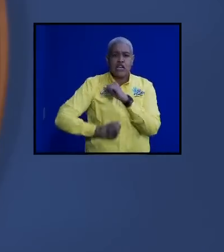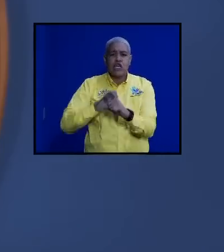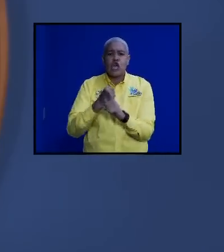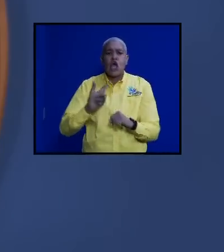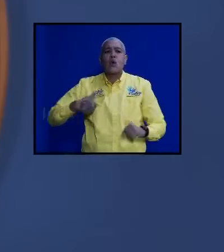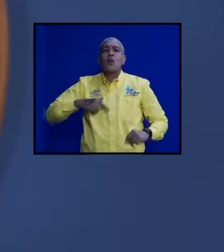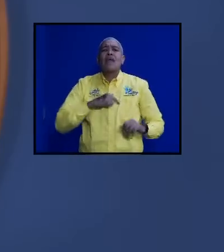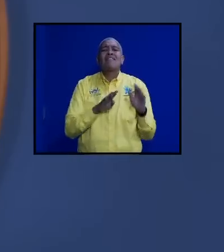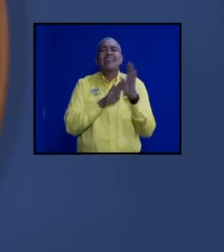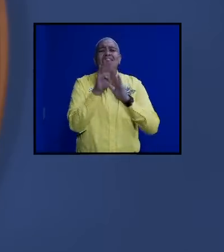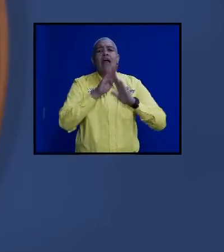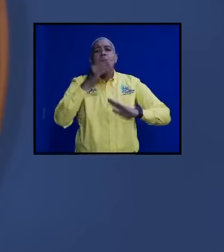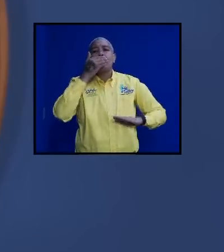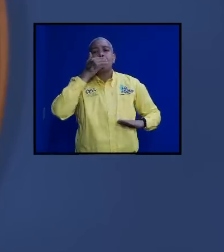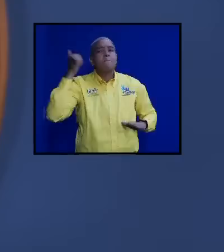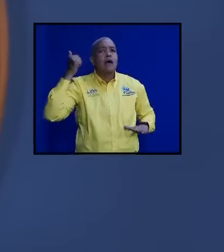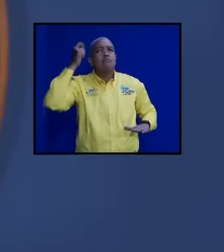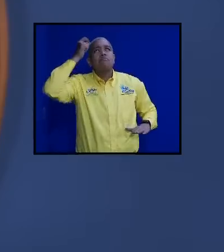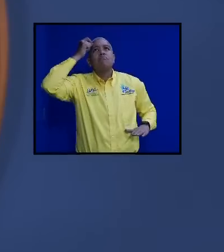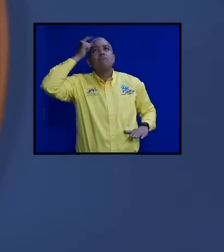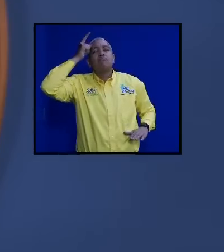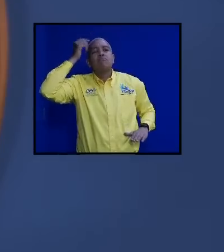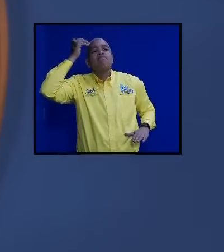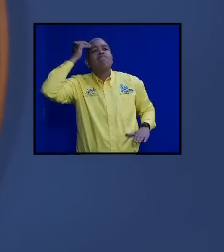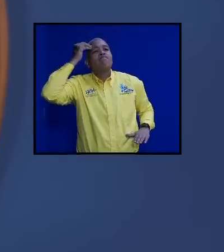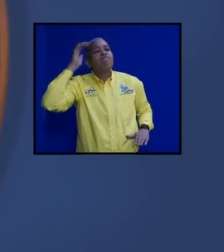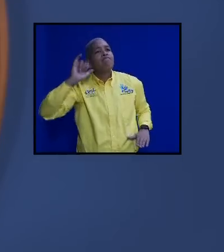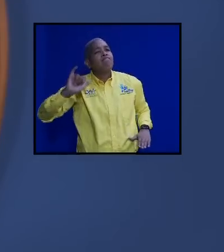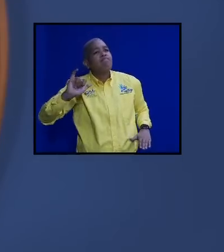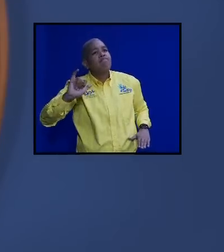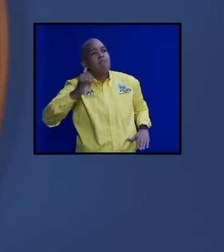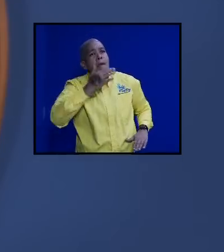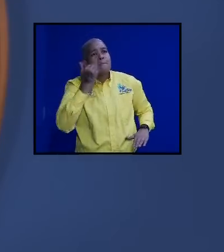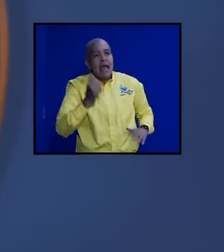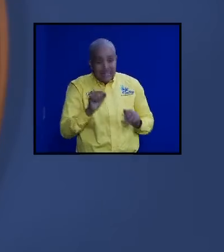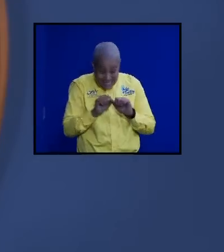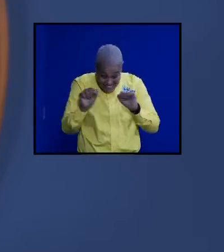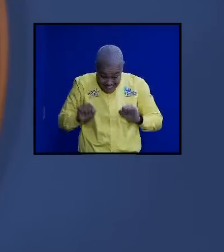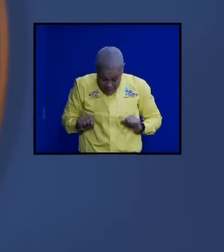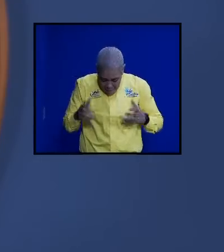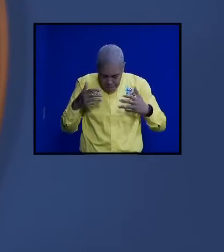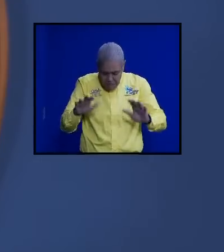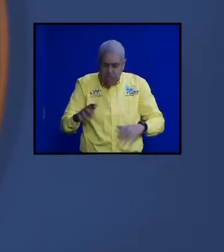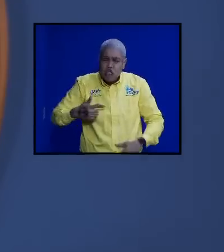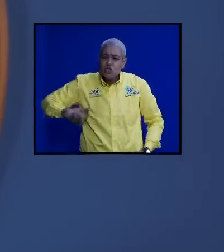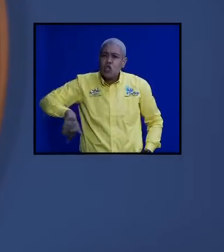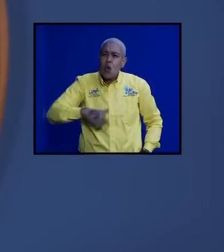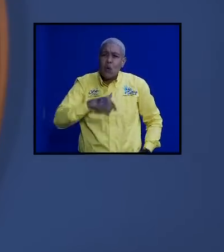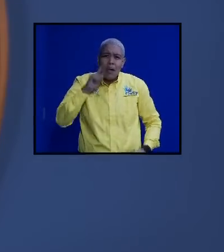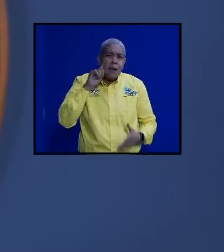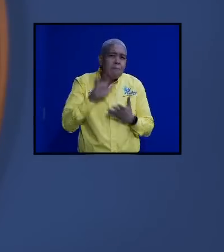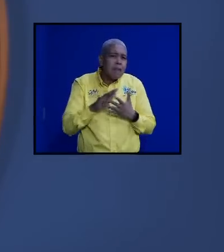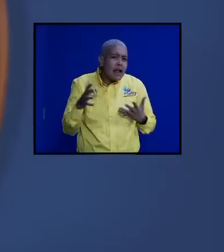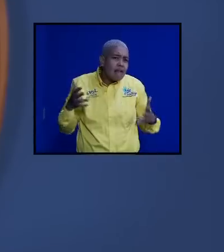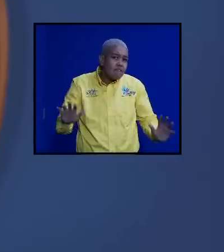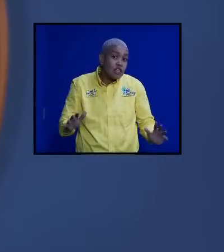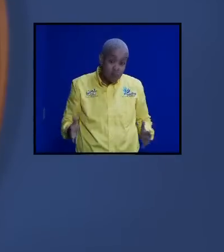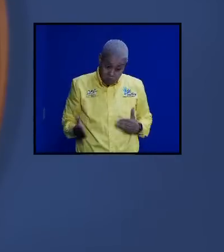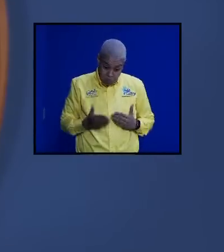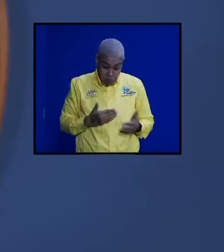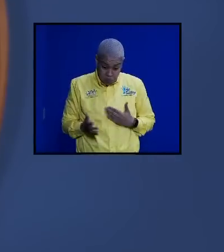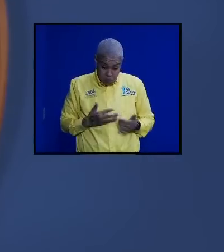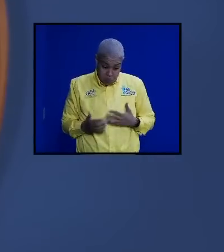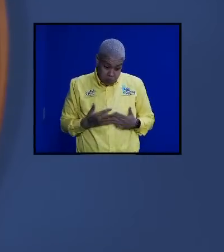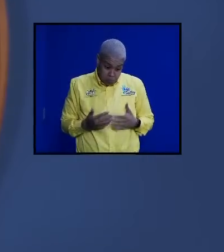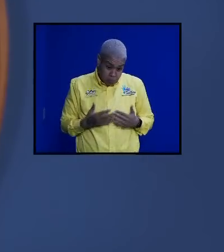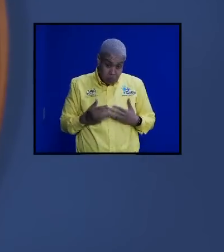developed better understanding, better systems. And so we are of the view that whatever